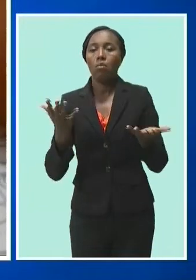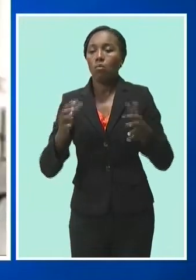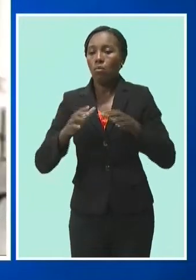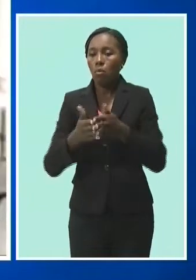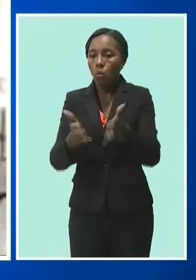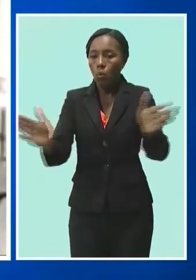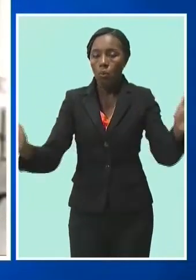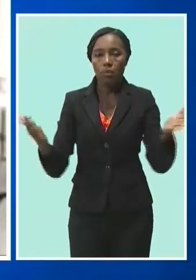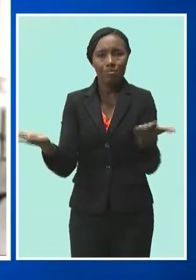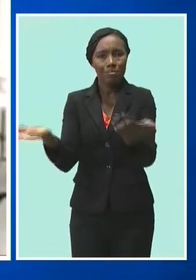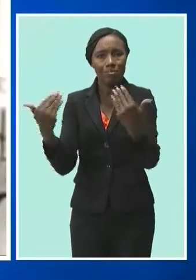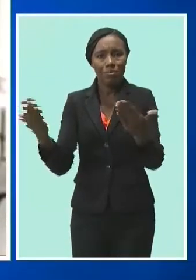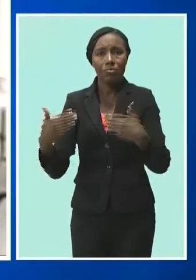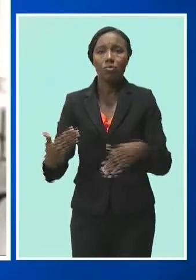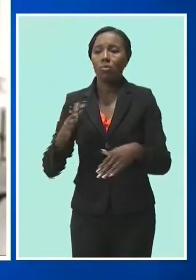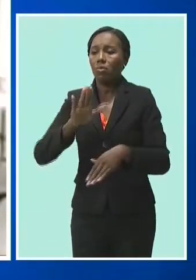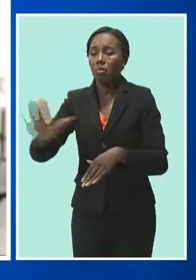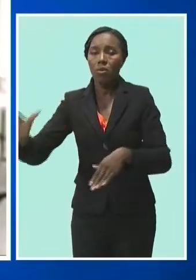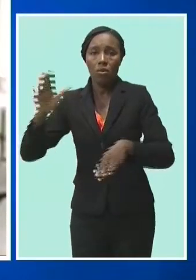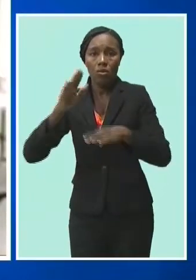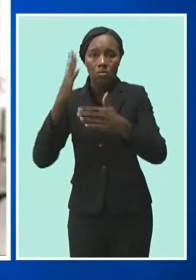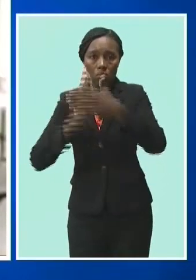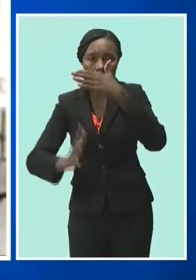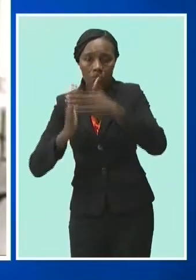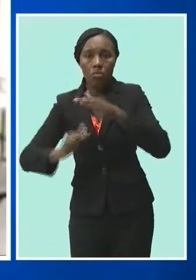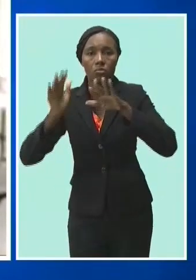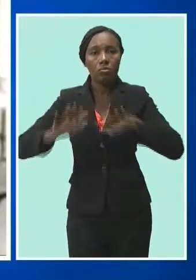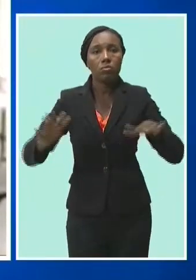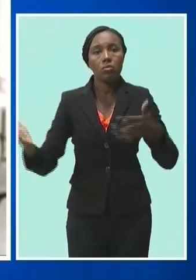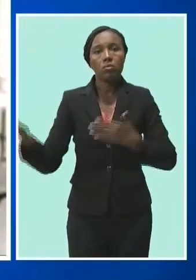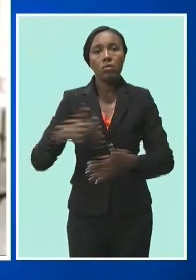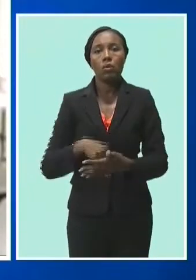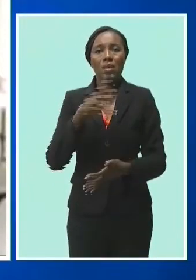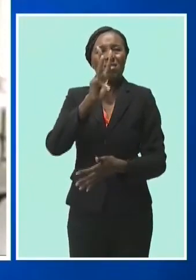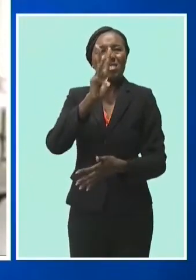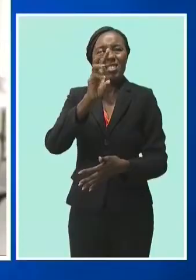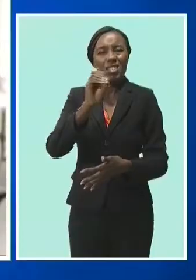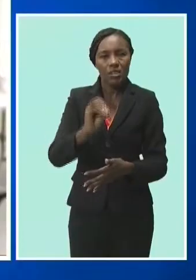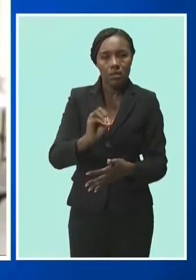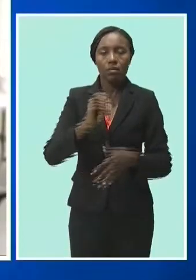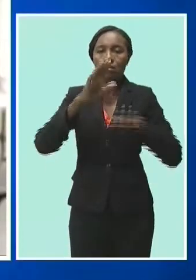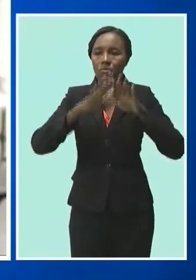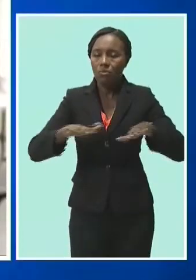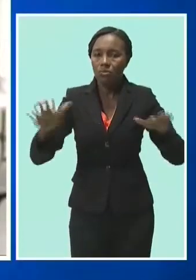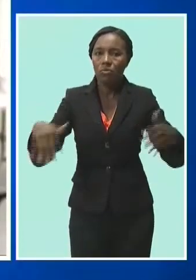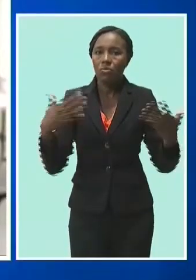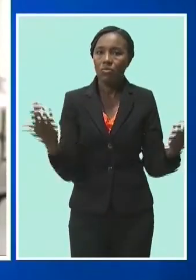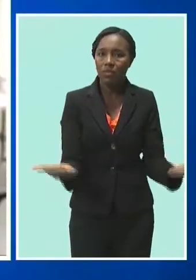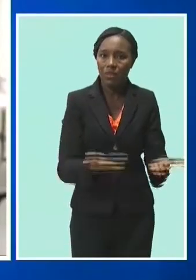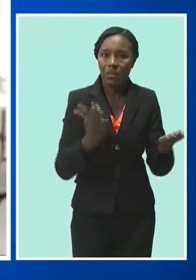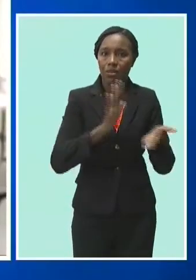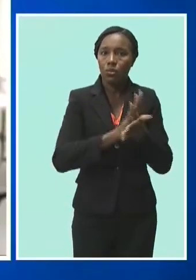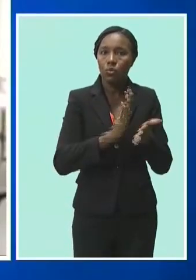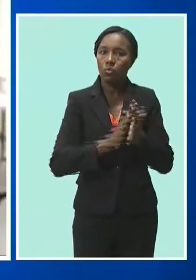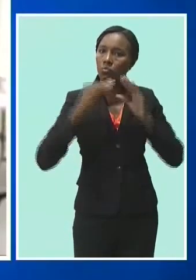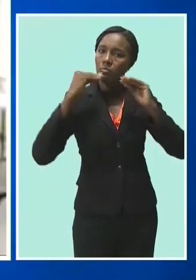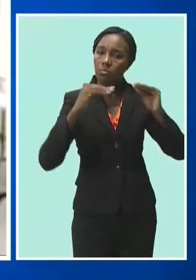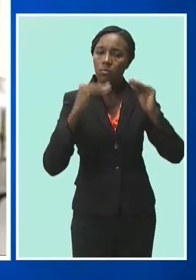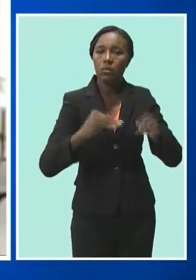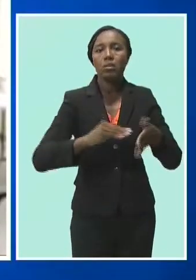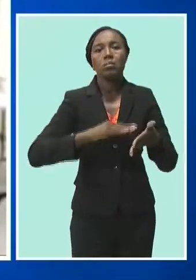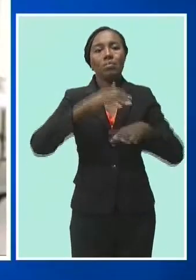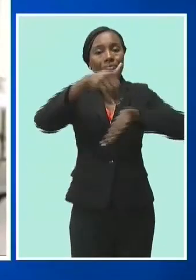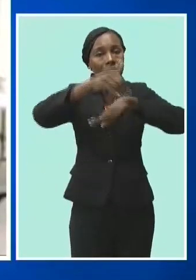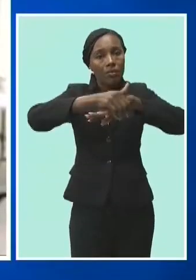children. We have 60 registered migrant children, and we teach them English,